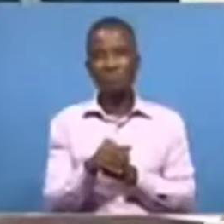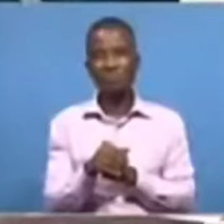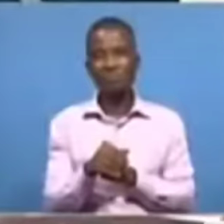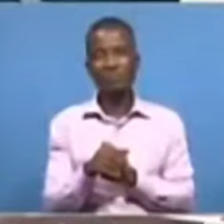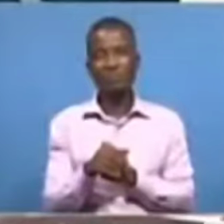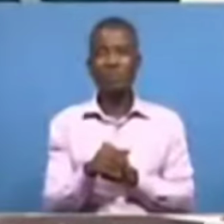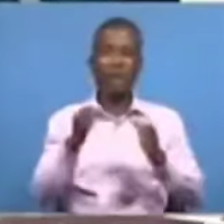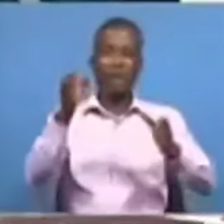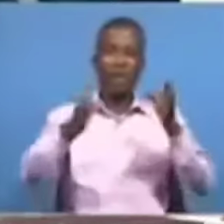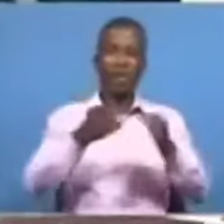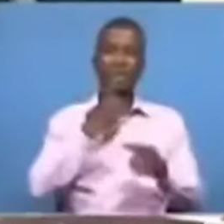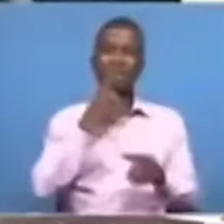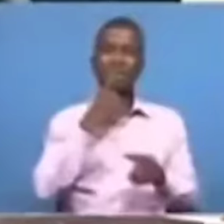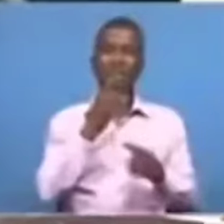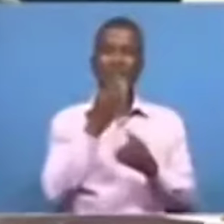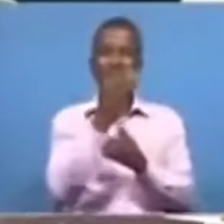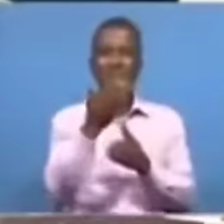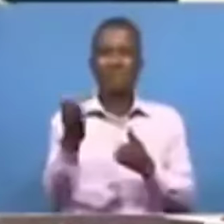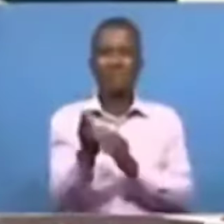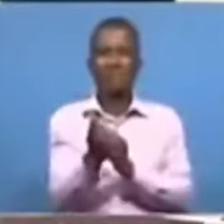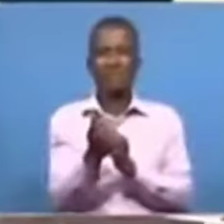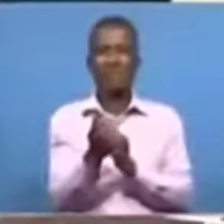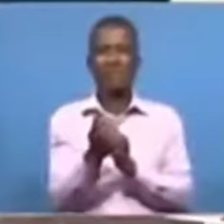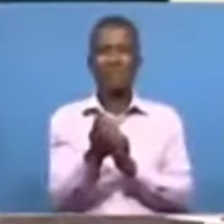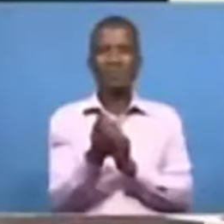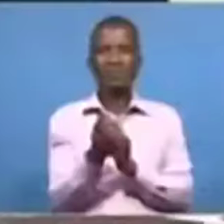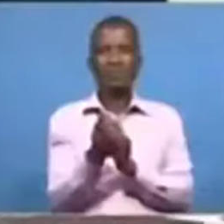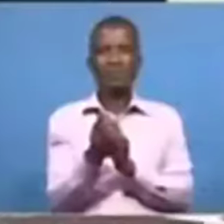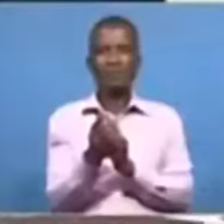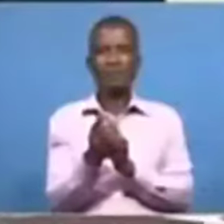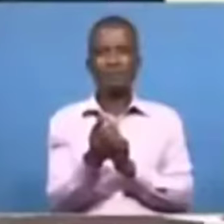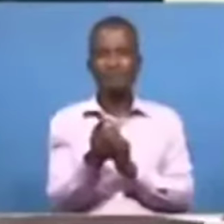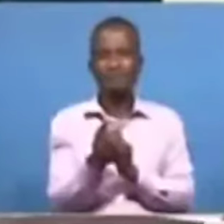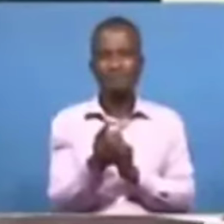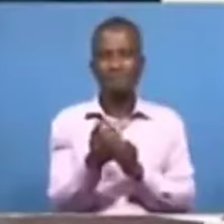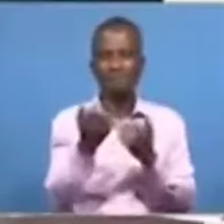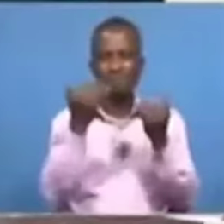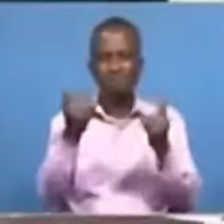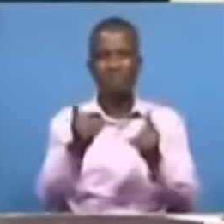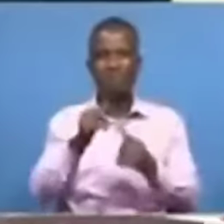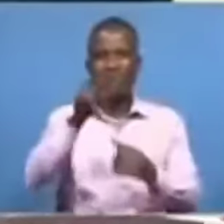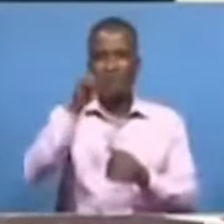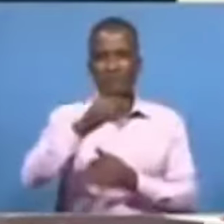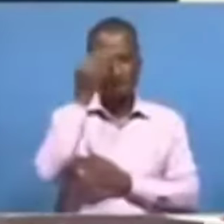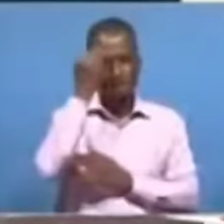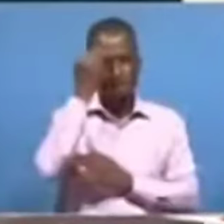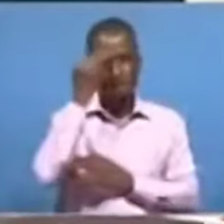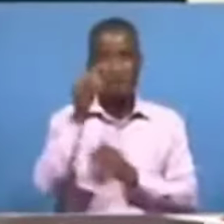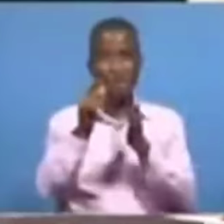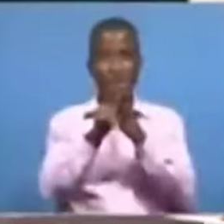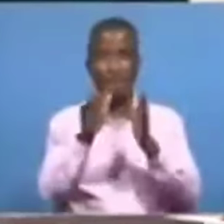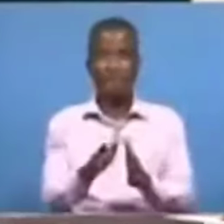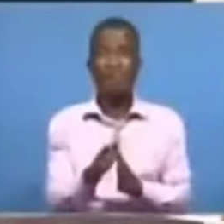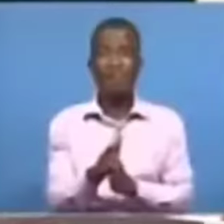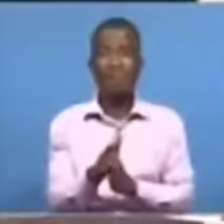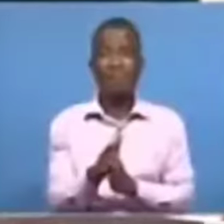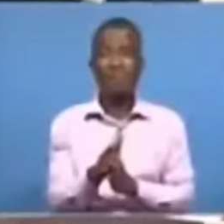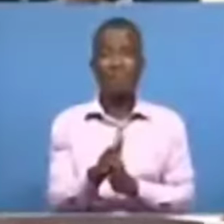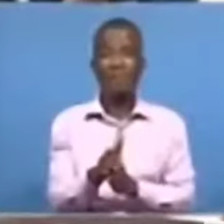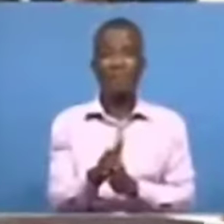that, said that, there are certain conditions when it comes to promissory estoppel. Now, it's instructive to note that counsel for the second